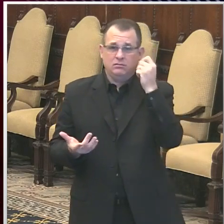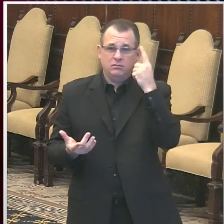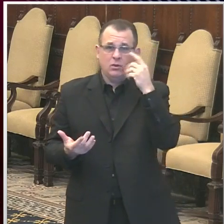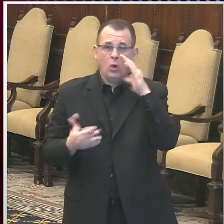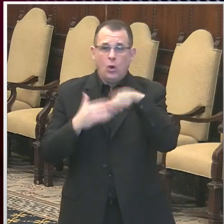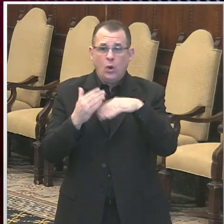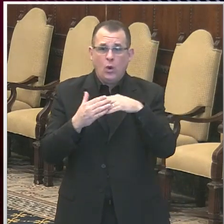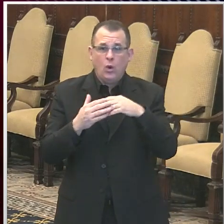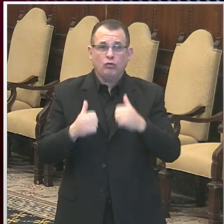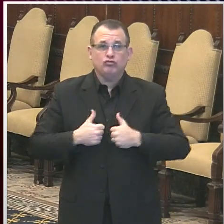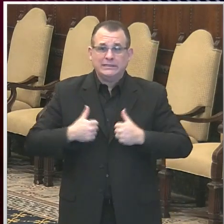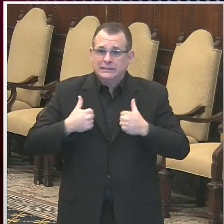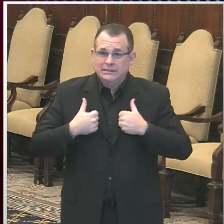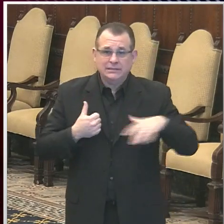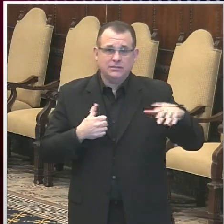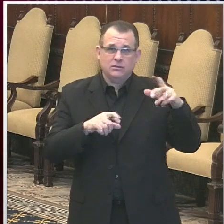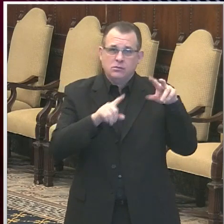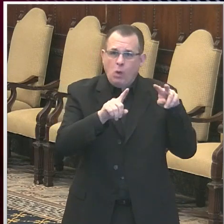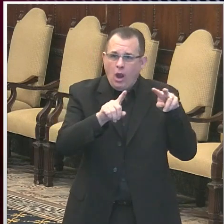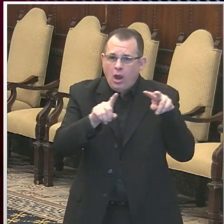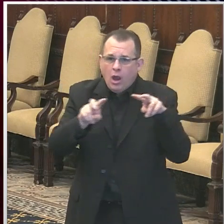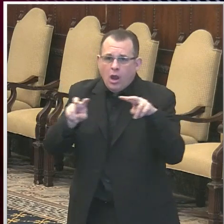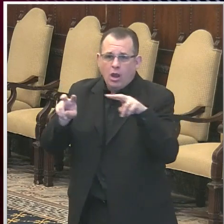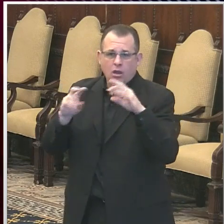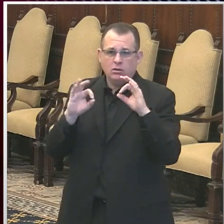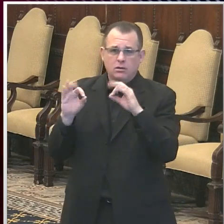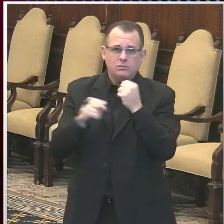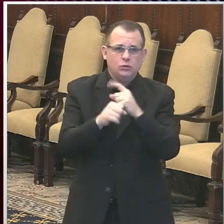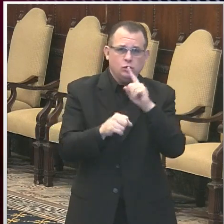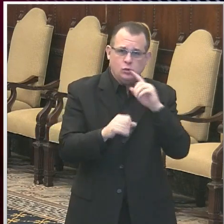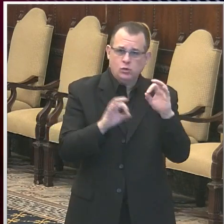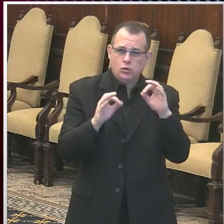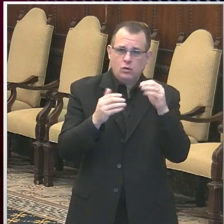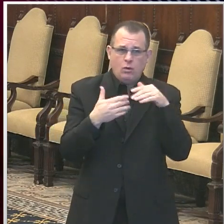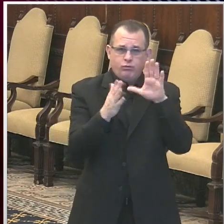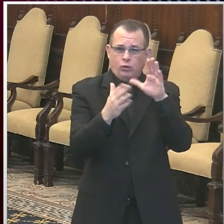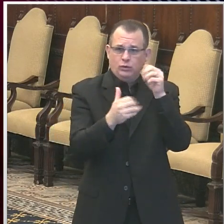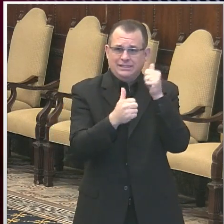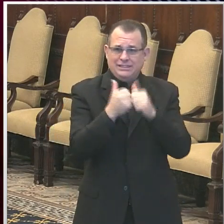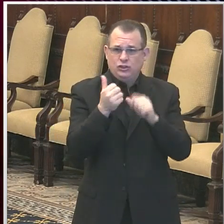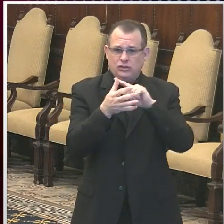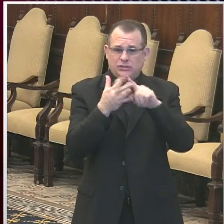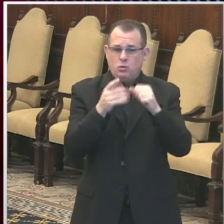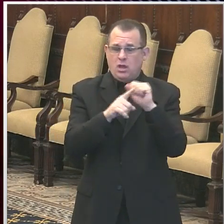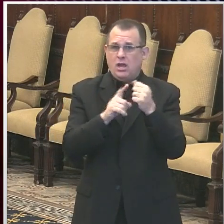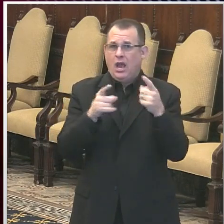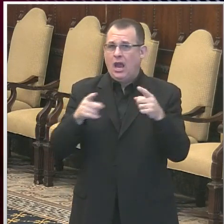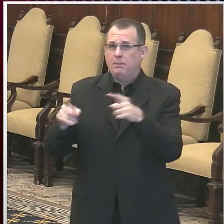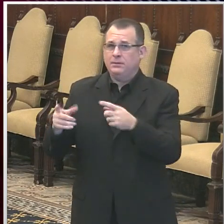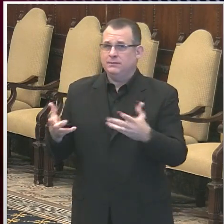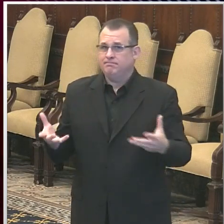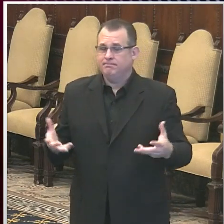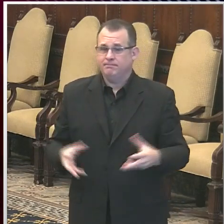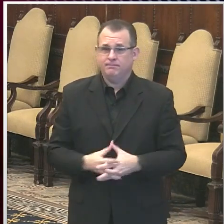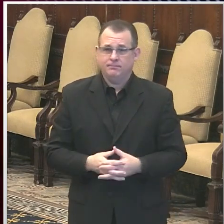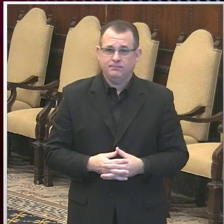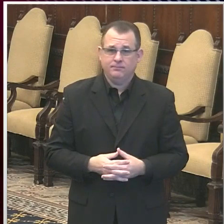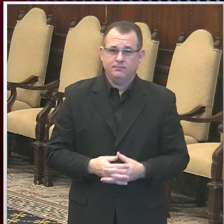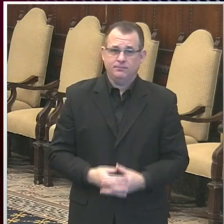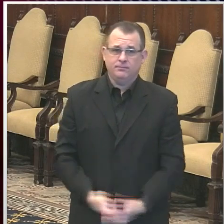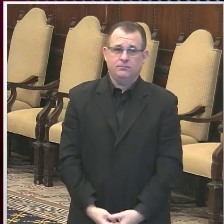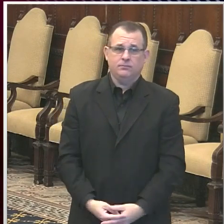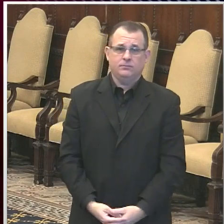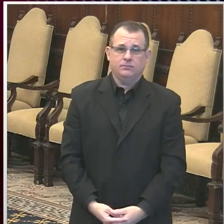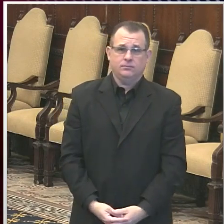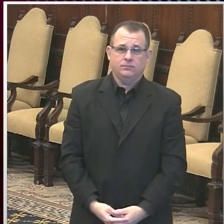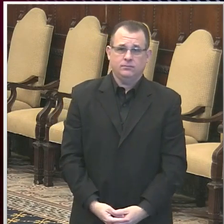make sure that we tackle those incidents to the best of our ability. Como dije anteriormente, no hemos visto un aumento